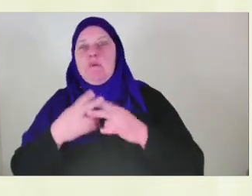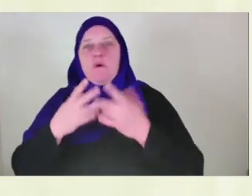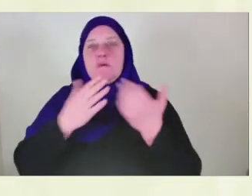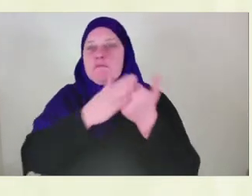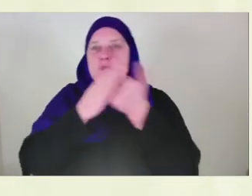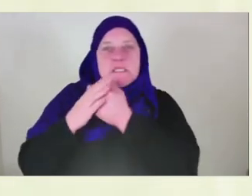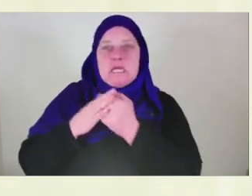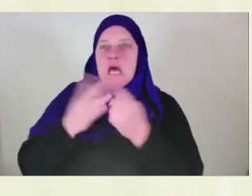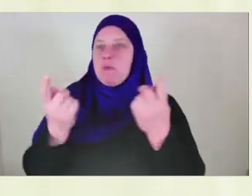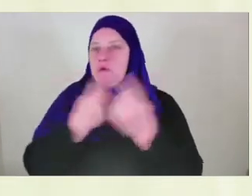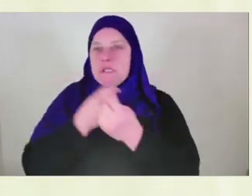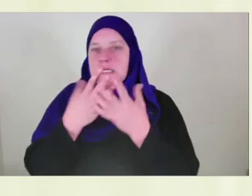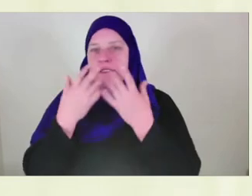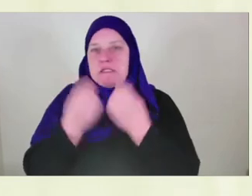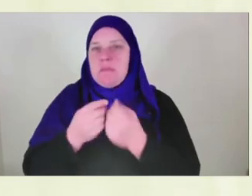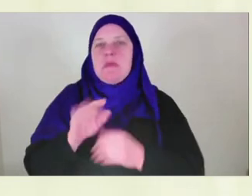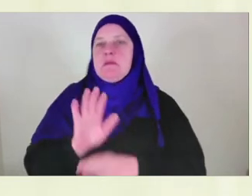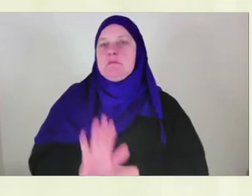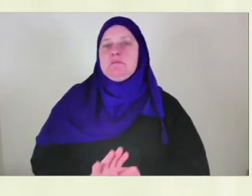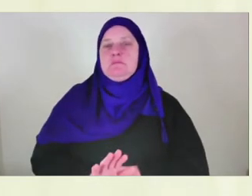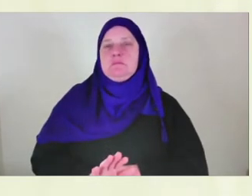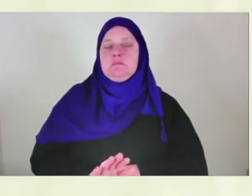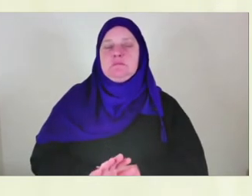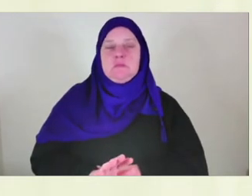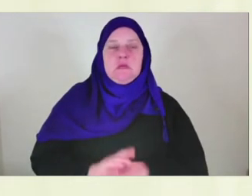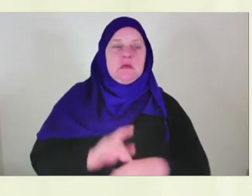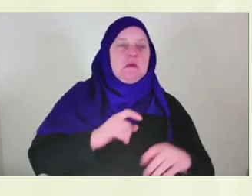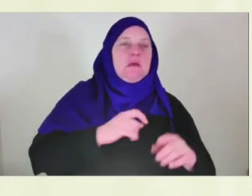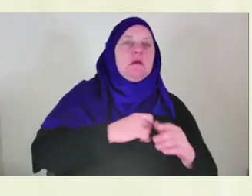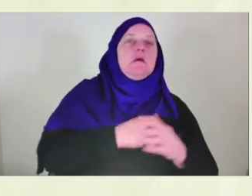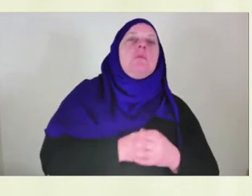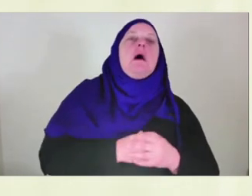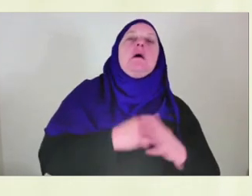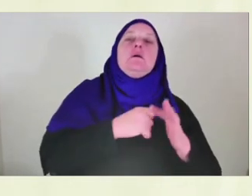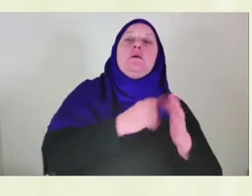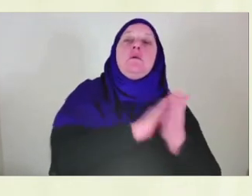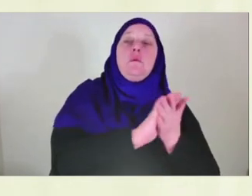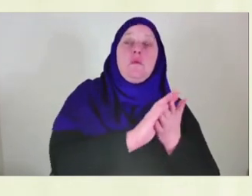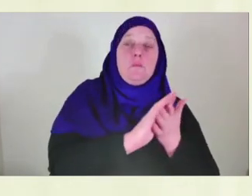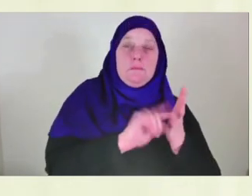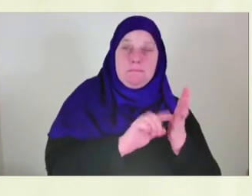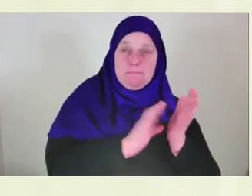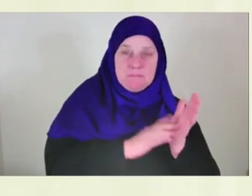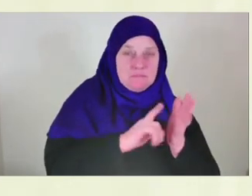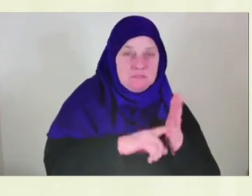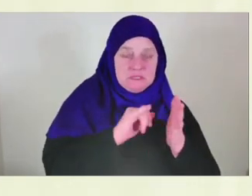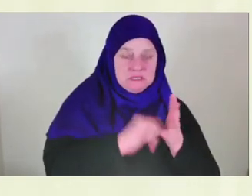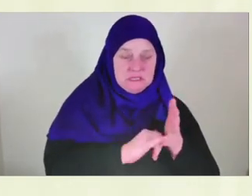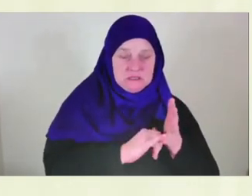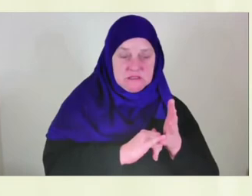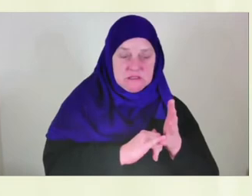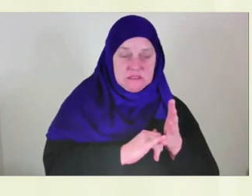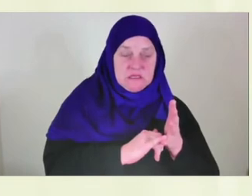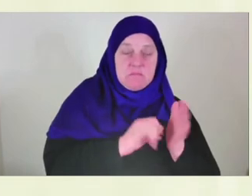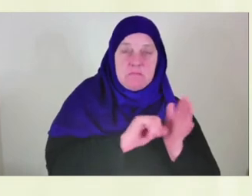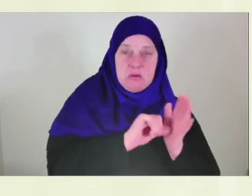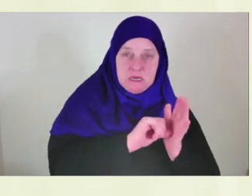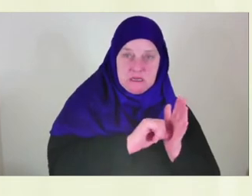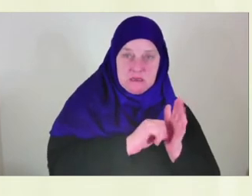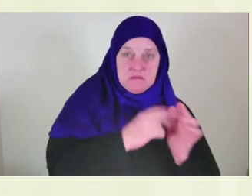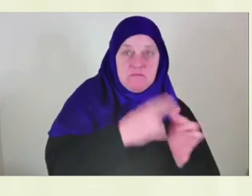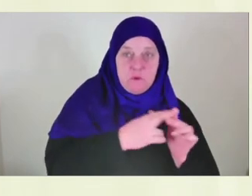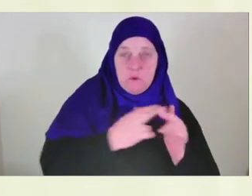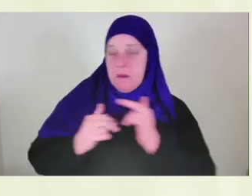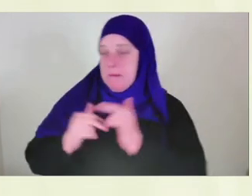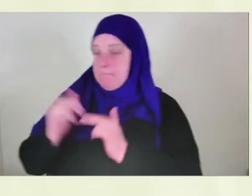hummus whatsoever. None of the shrines have been built with hummus. Okay? And like I mentioned, the fuqaha themselves, they're not living good